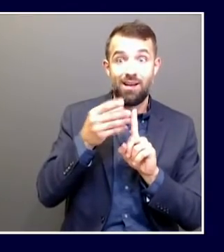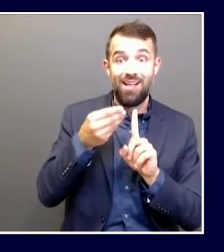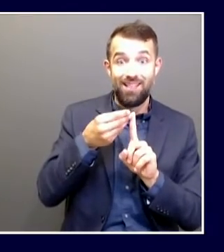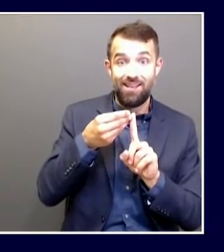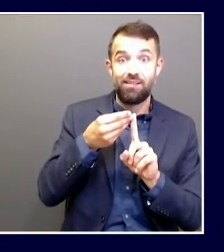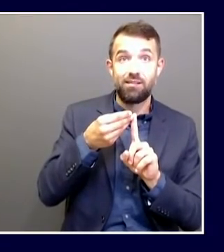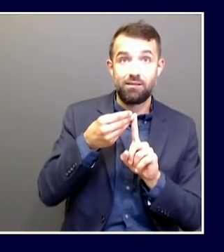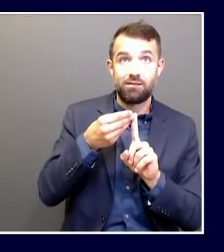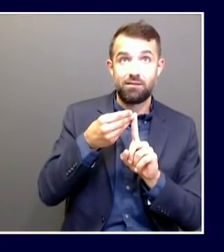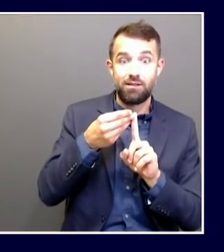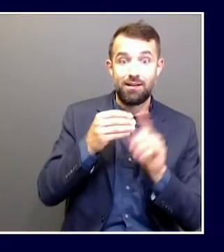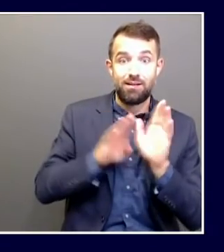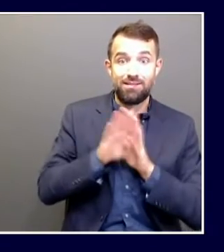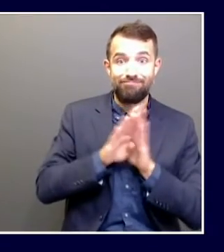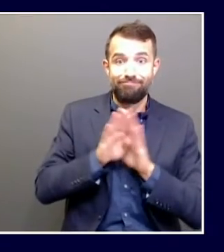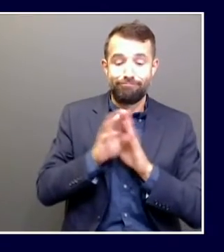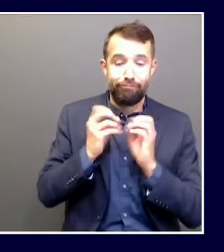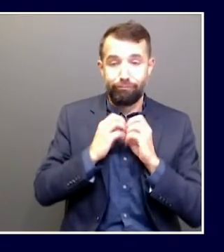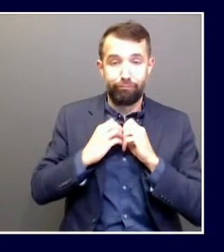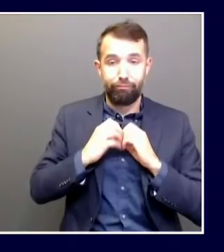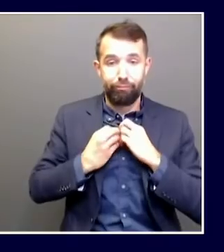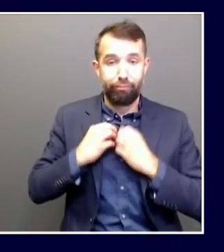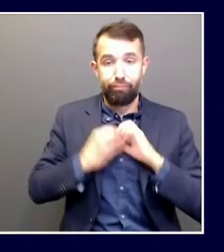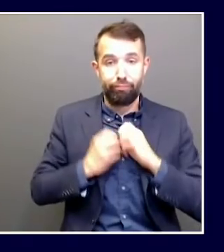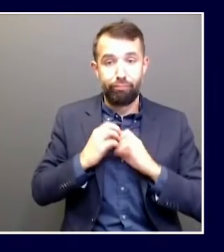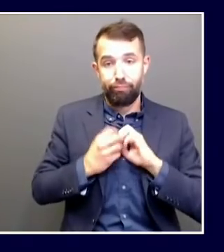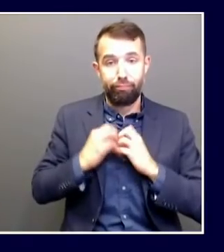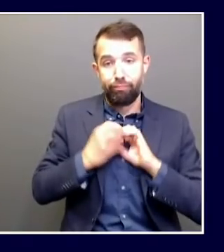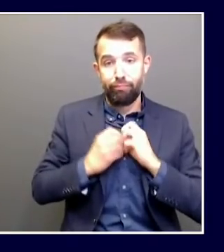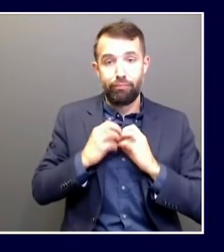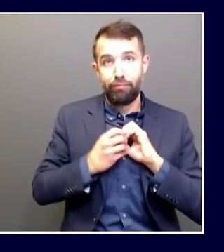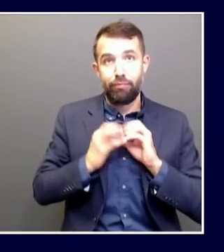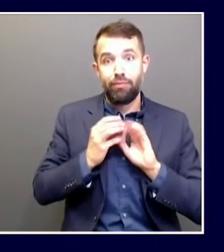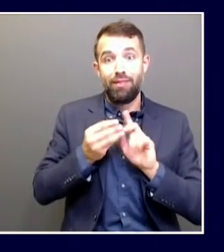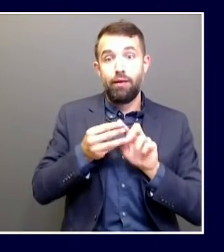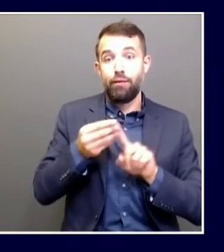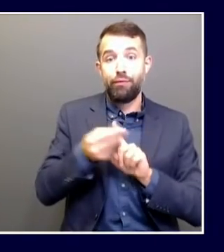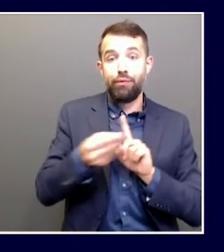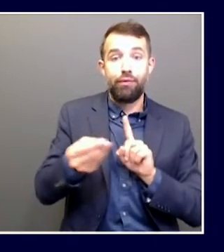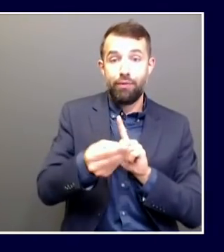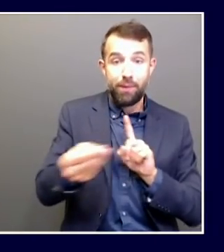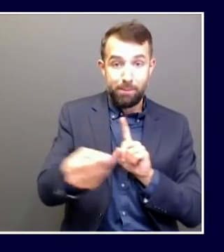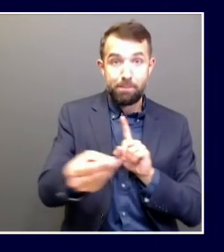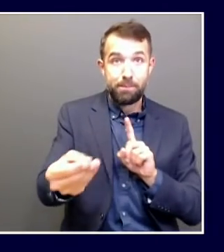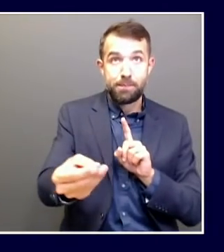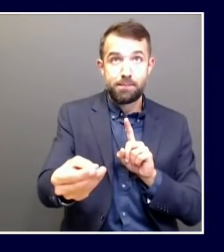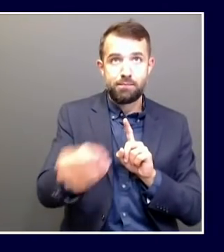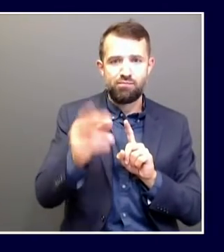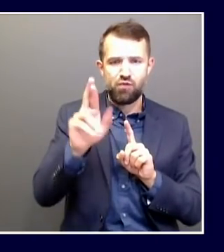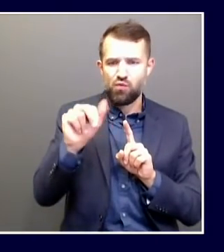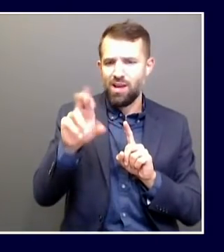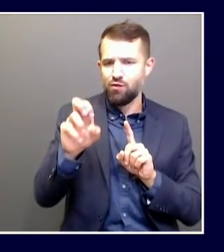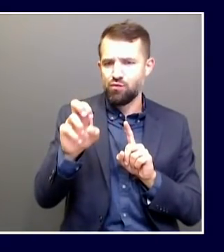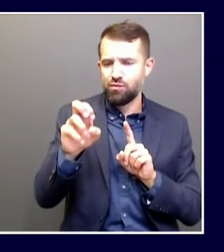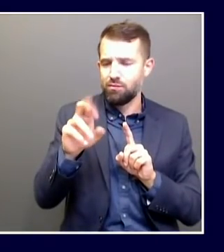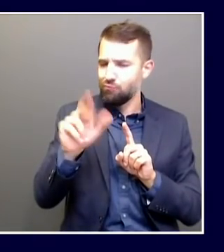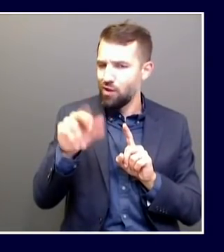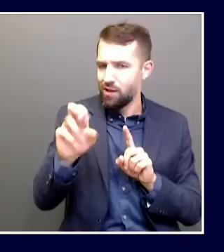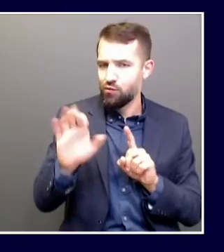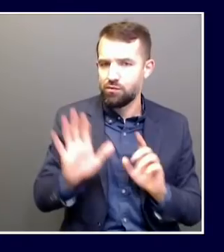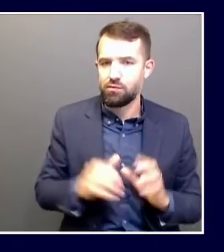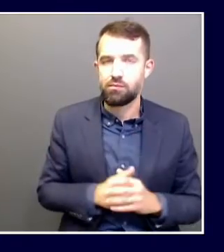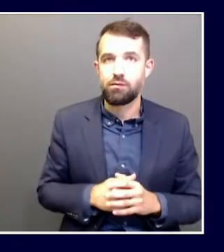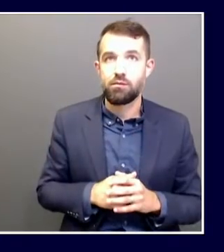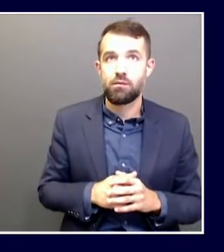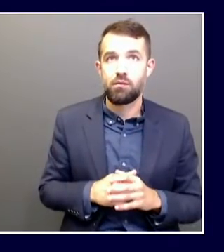enough concentration in a vaccinated person is exceedingly, exceedingly rare. It's not zero, but